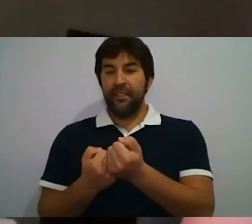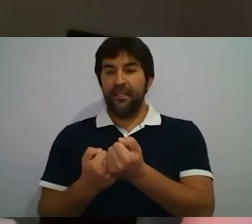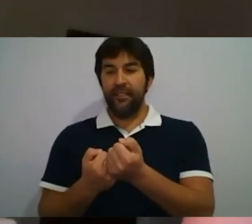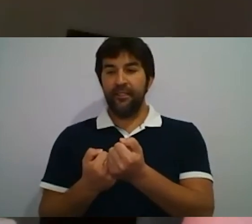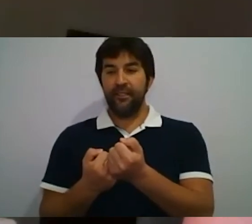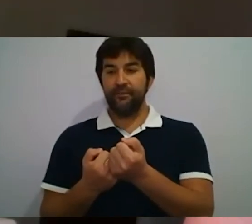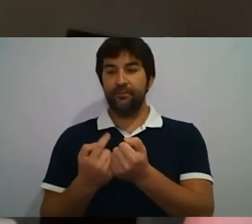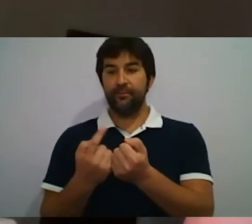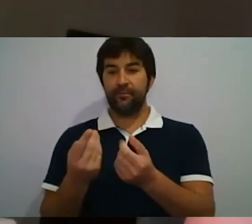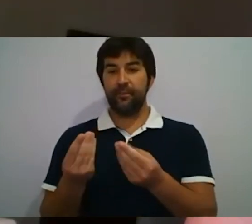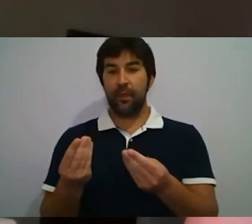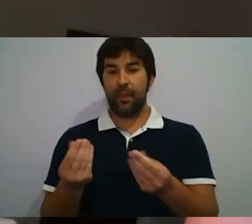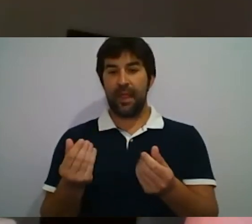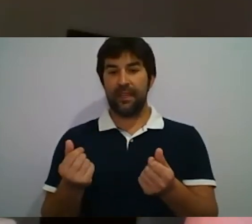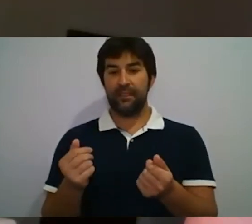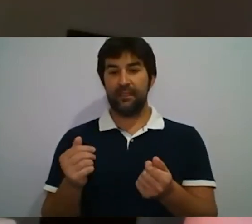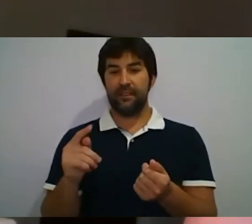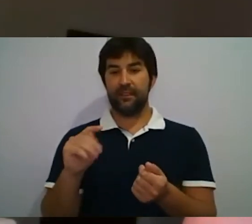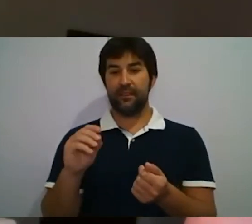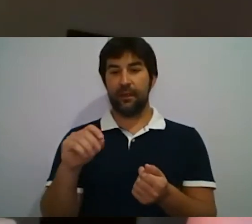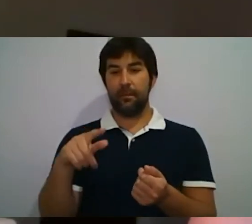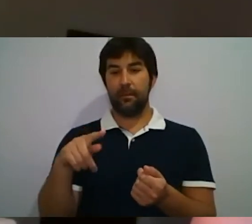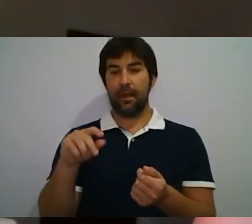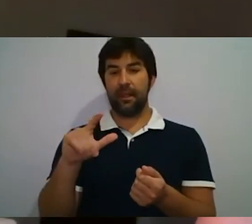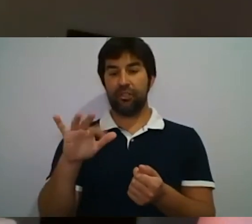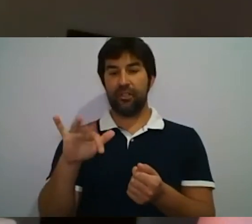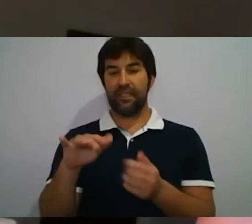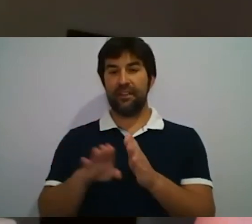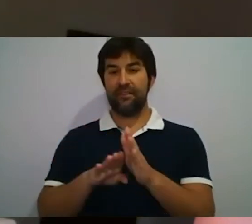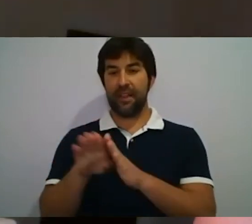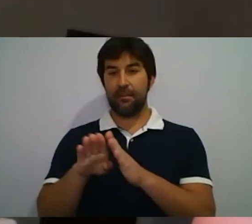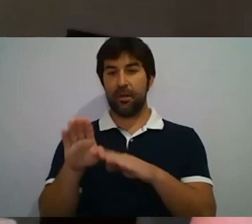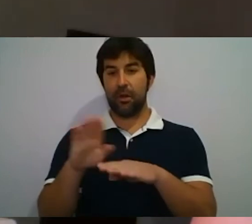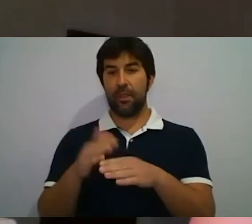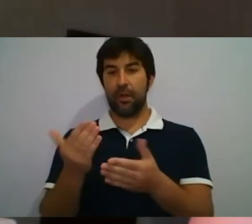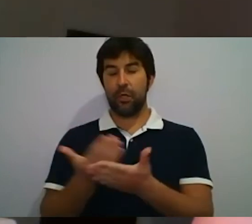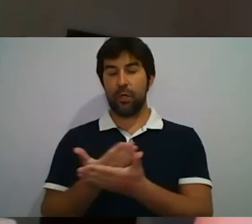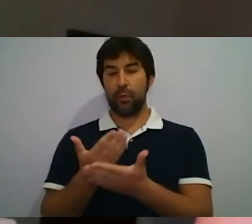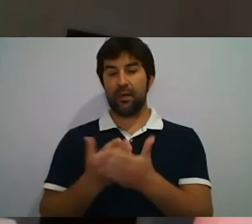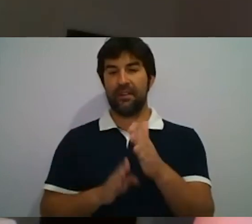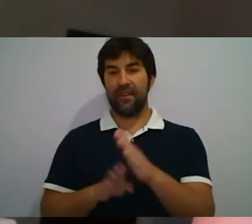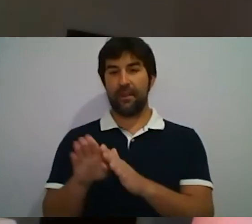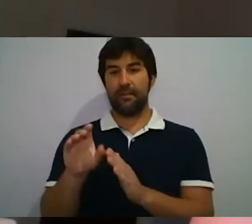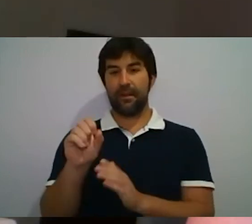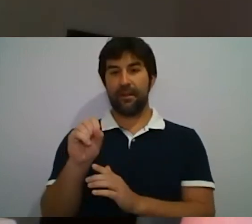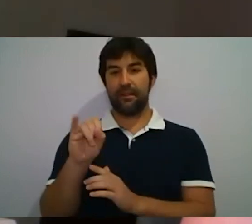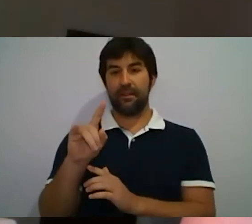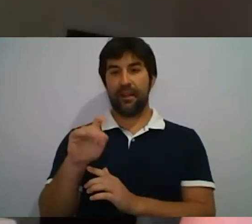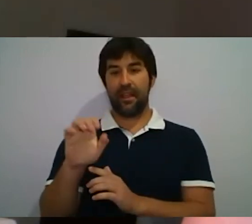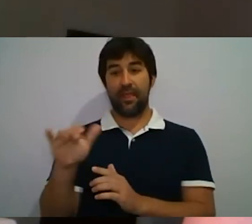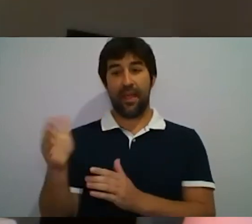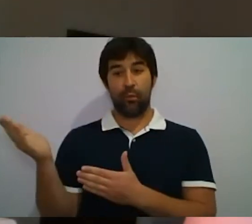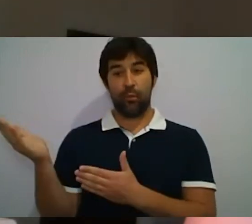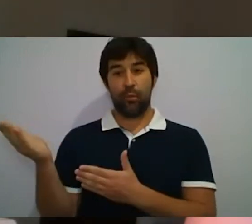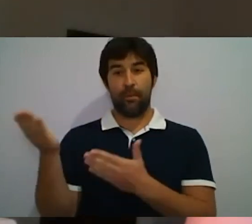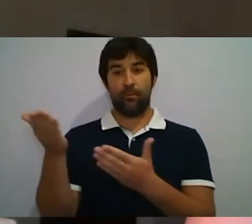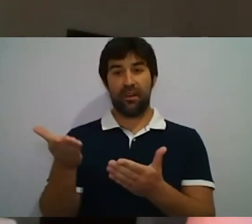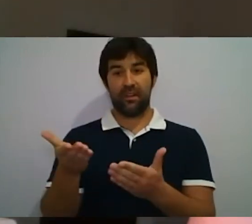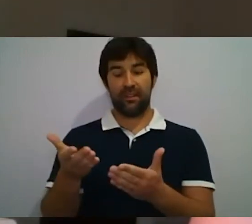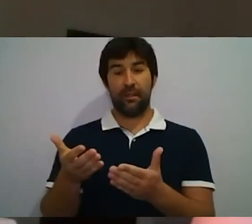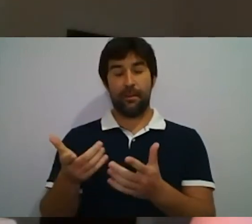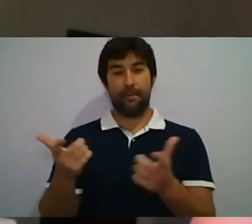order streets before we end up, you know, at the most impactful one? We look at topography and grade because there are just certain realities.